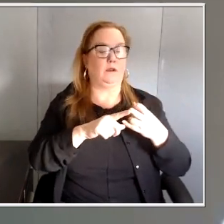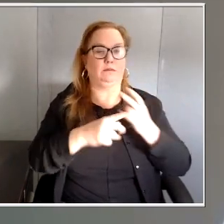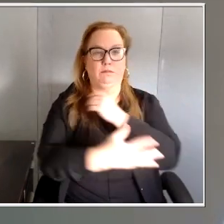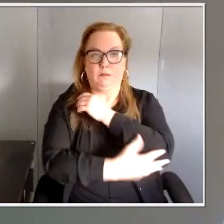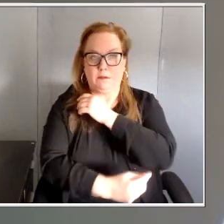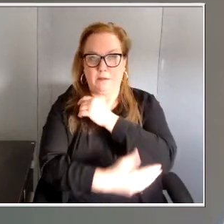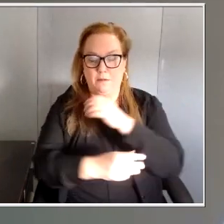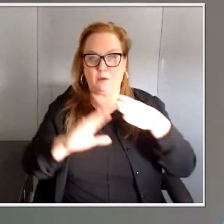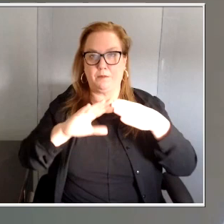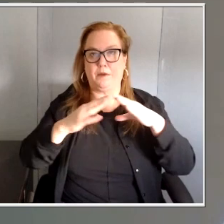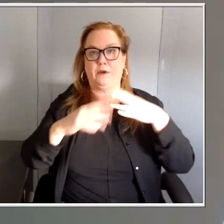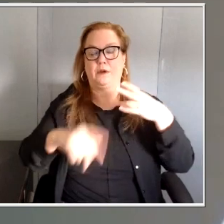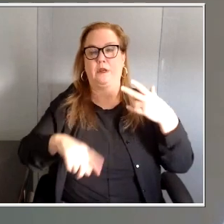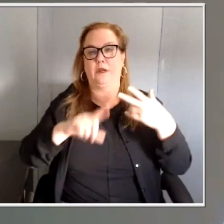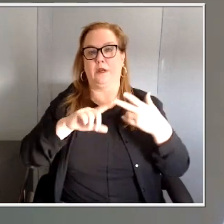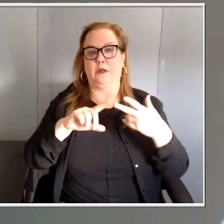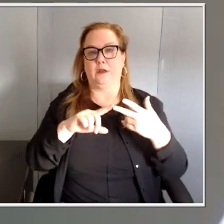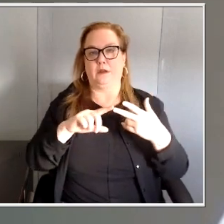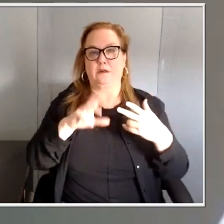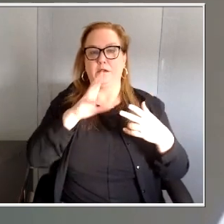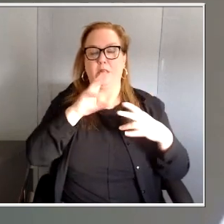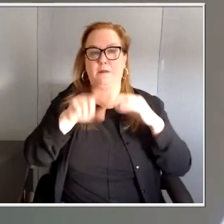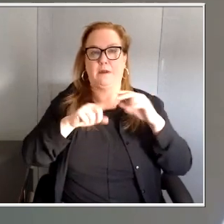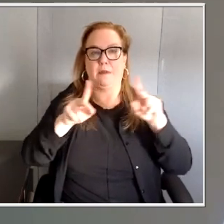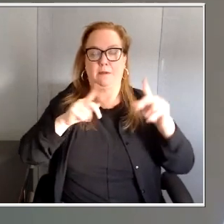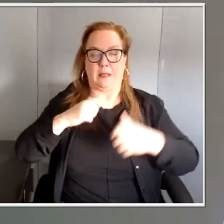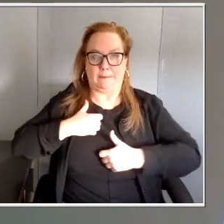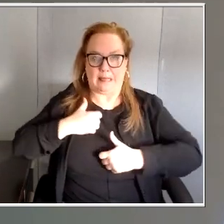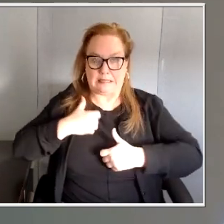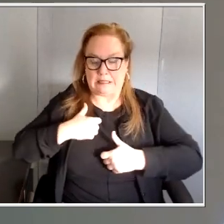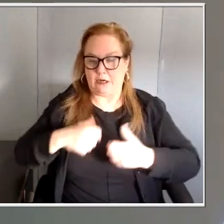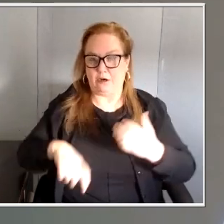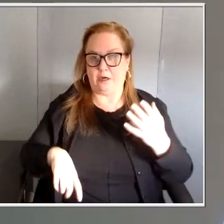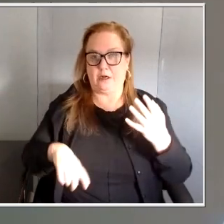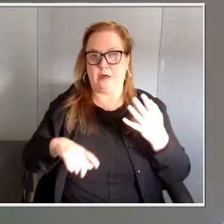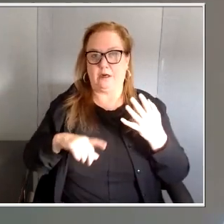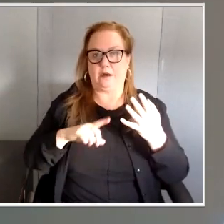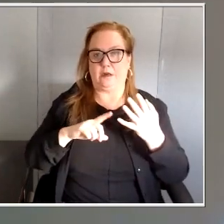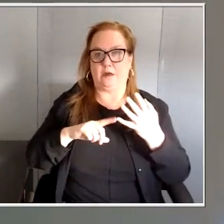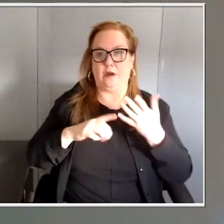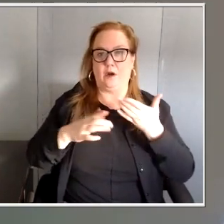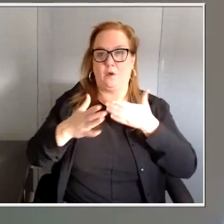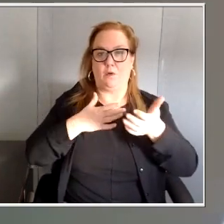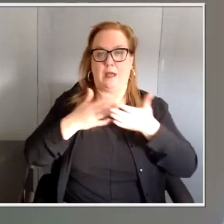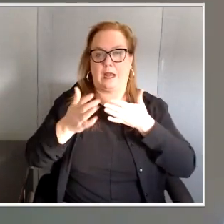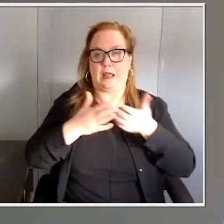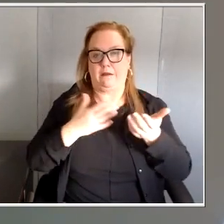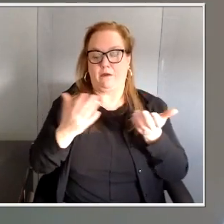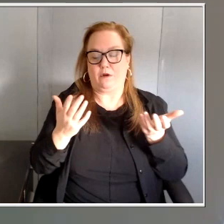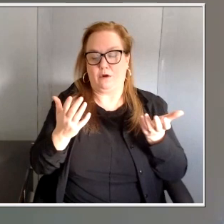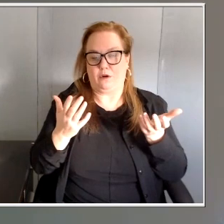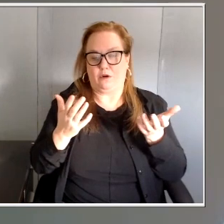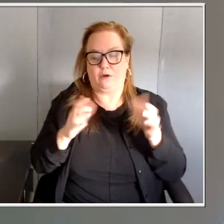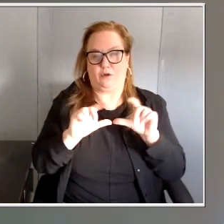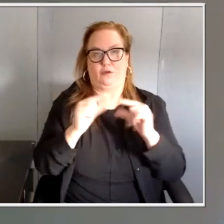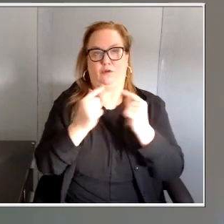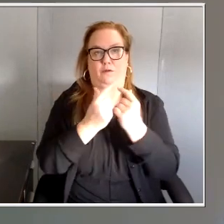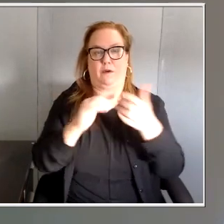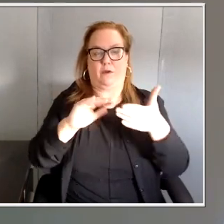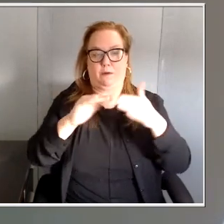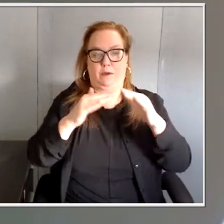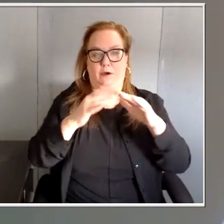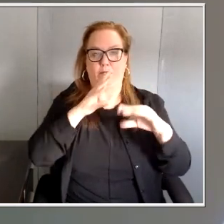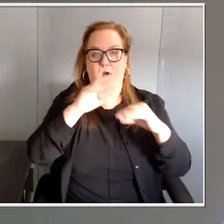whether we're talking about people who serve in the military, whatever dimension of our community we're